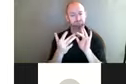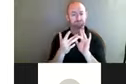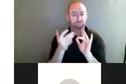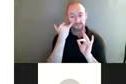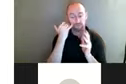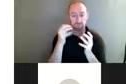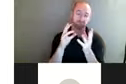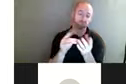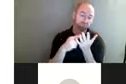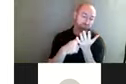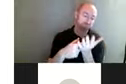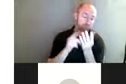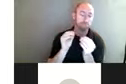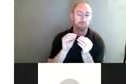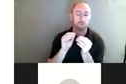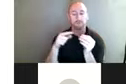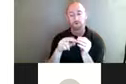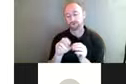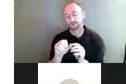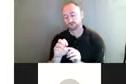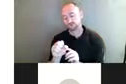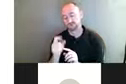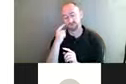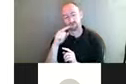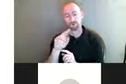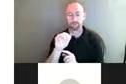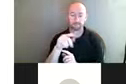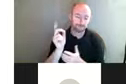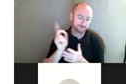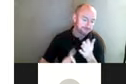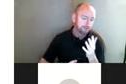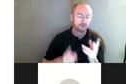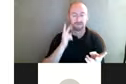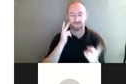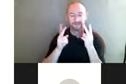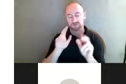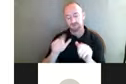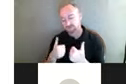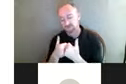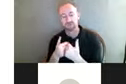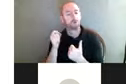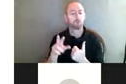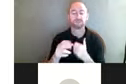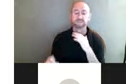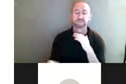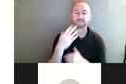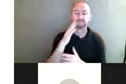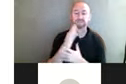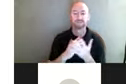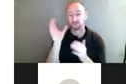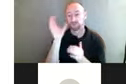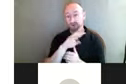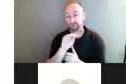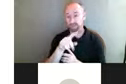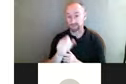about, you know, resources on cartographic design, spatial visualization challenges, or if you just want to send me some of the really weird maps